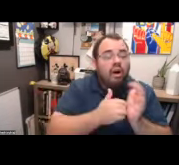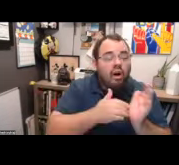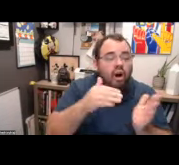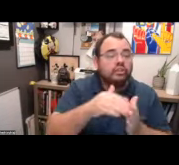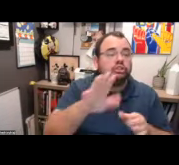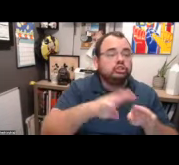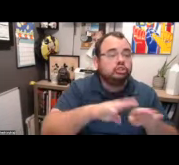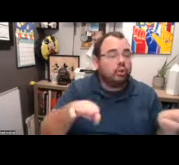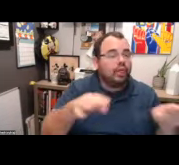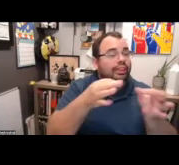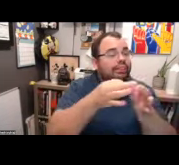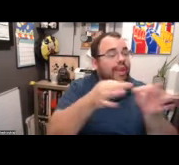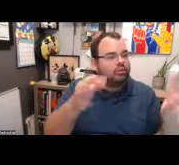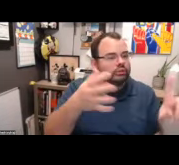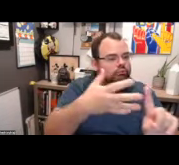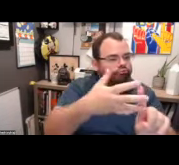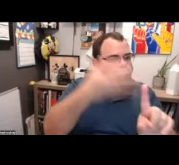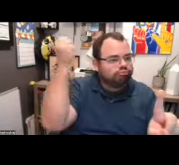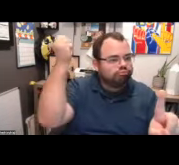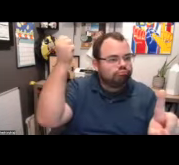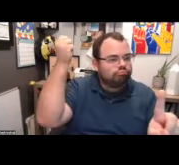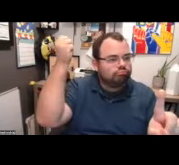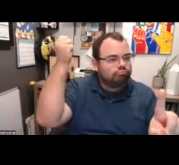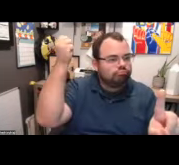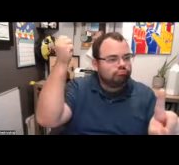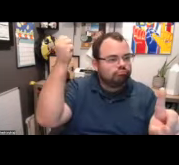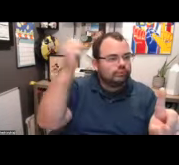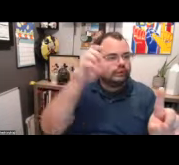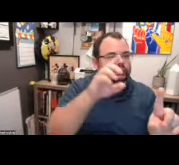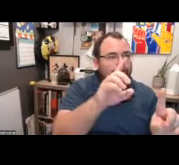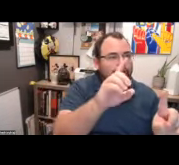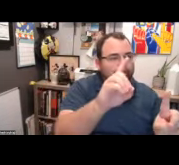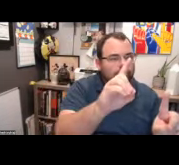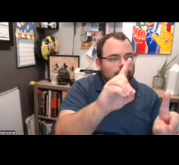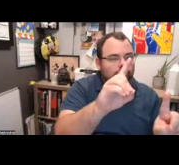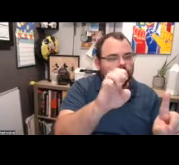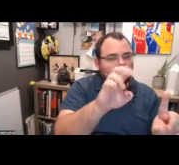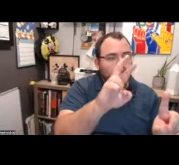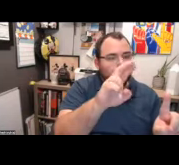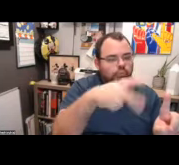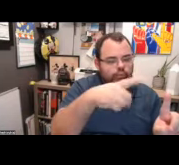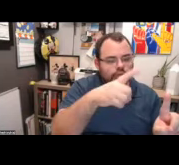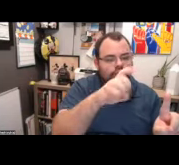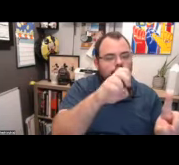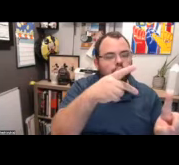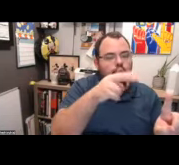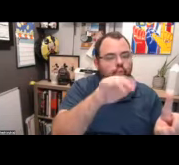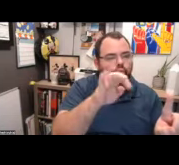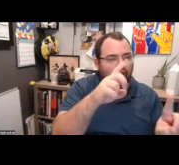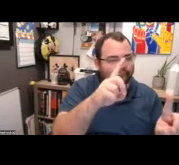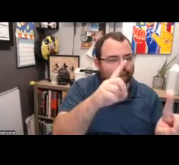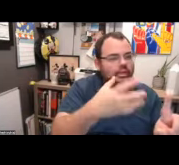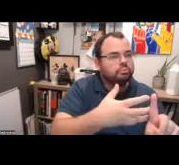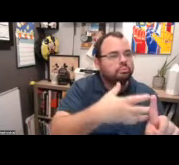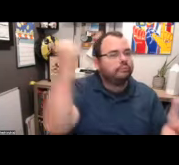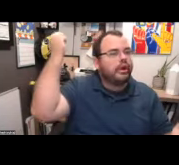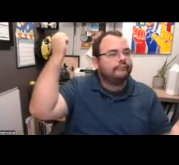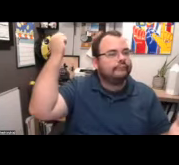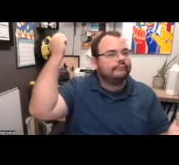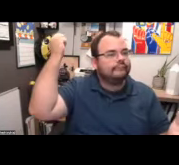And often, though, the children's language is gone because they stop signing. They're